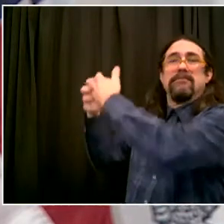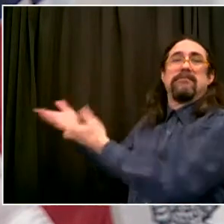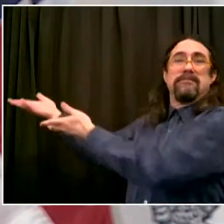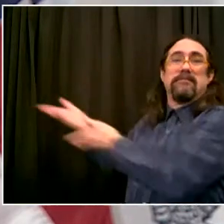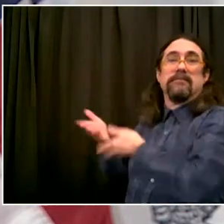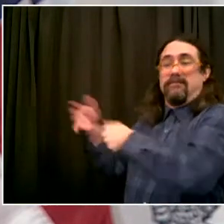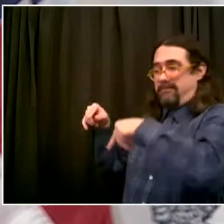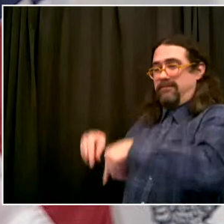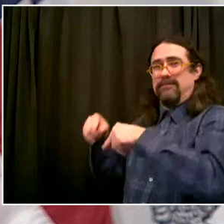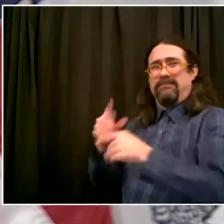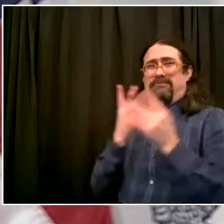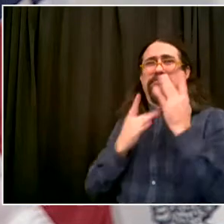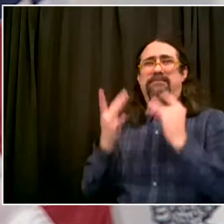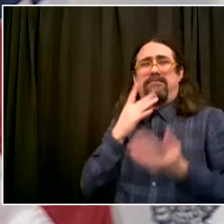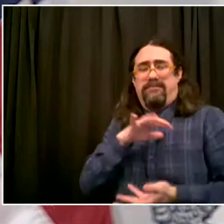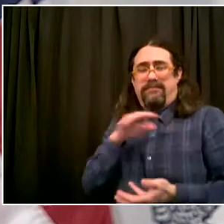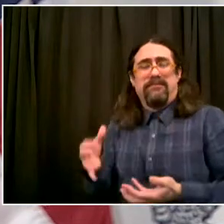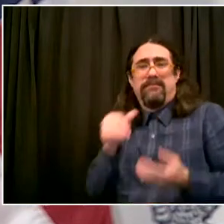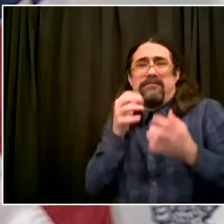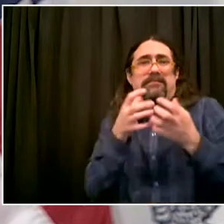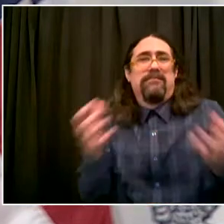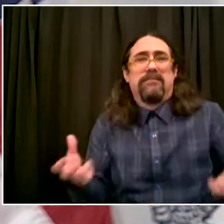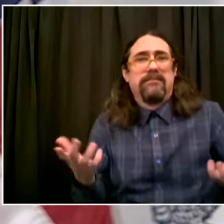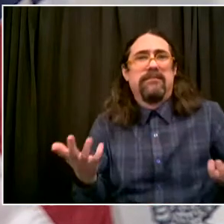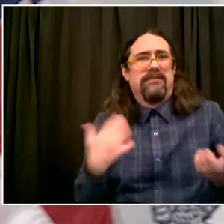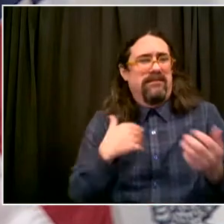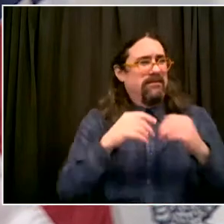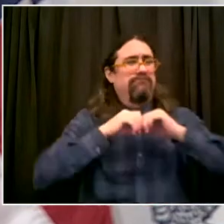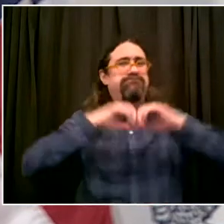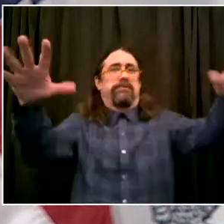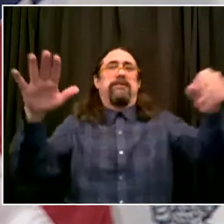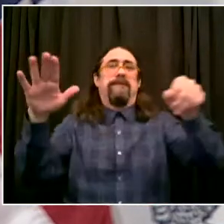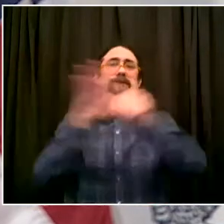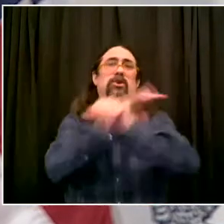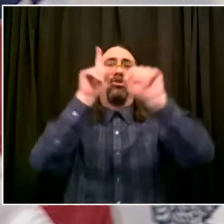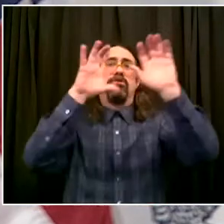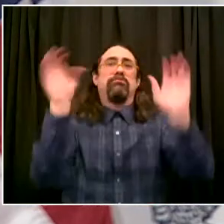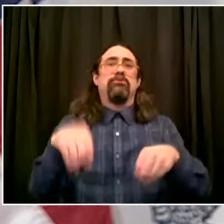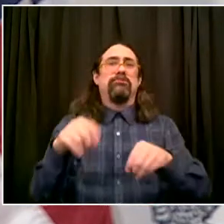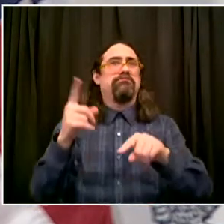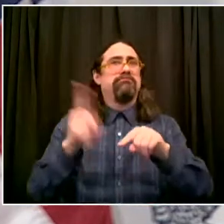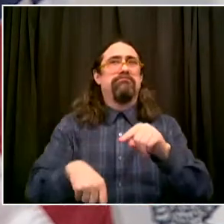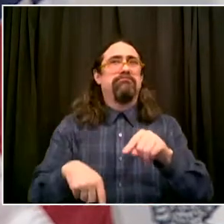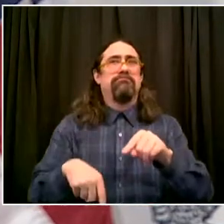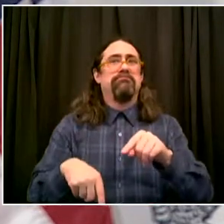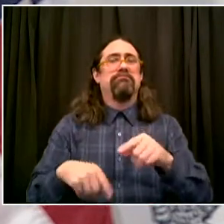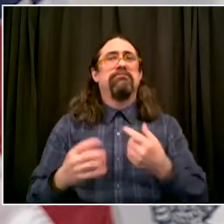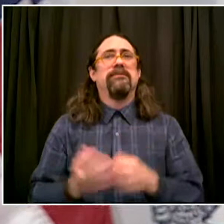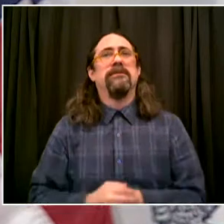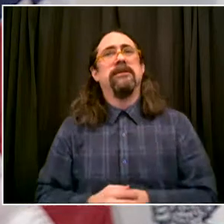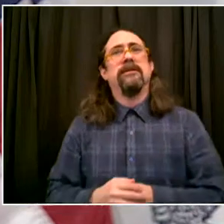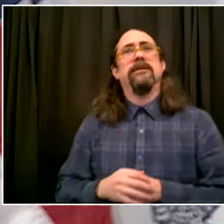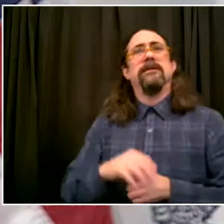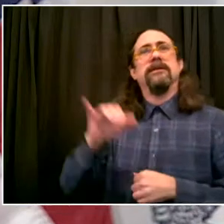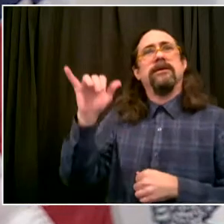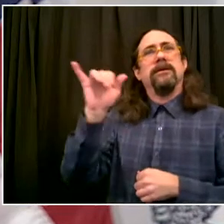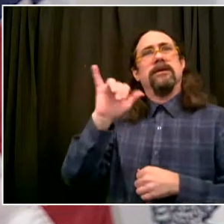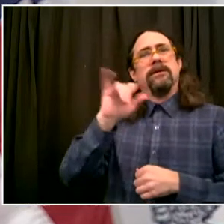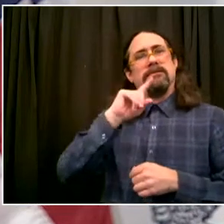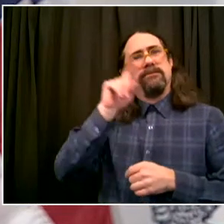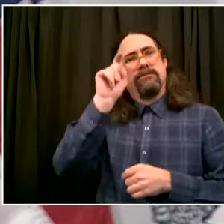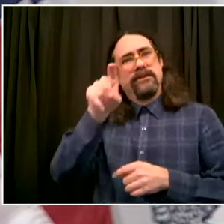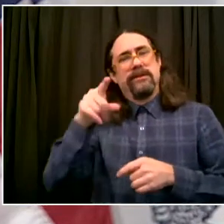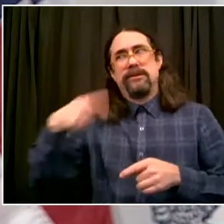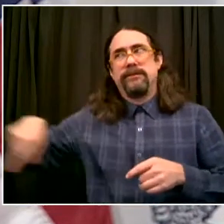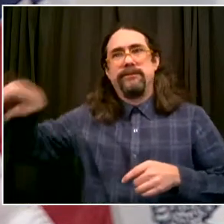My aunt got vaccinated, she said it was okay. You know, someone I worship in church with got vaccinated, they said it was okay. That's what we need. We can't do